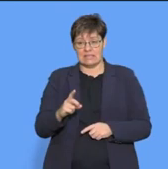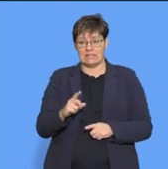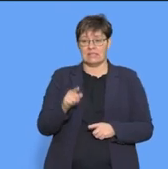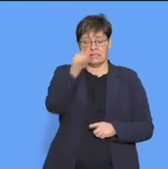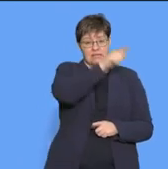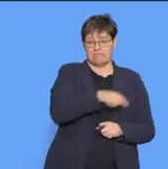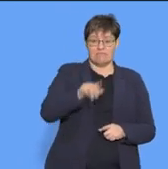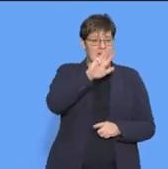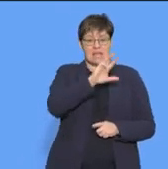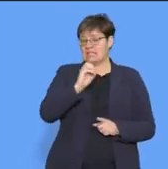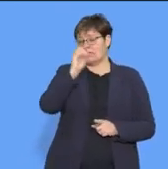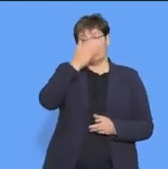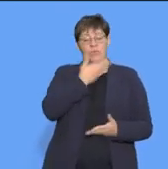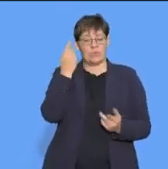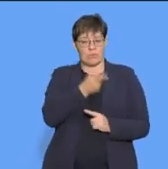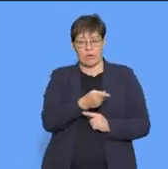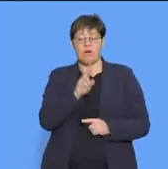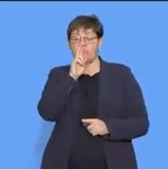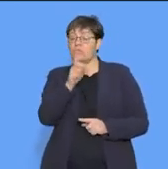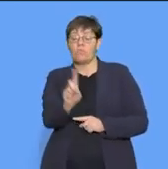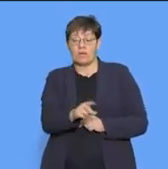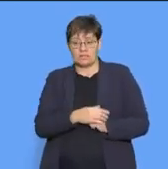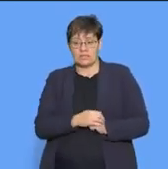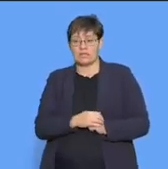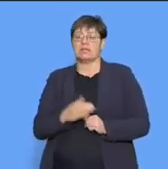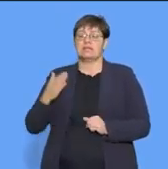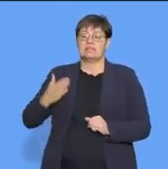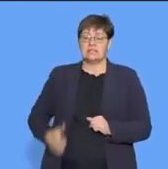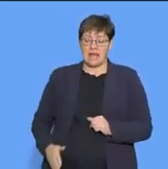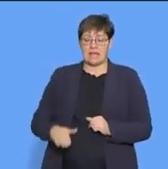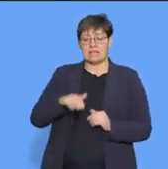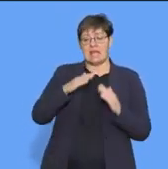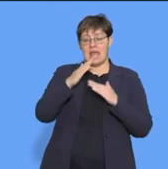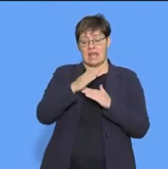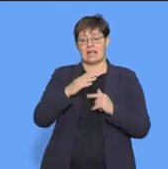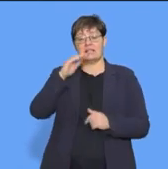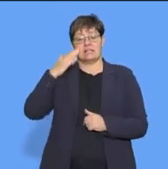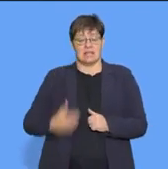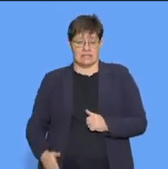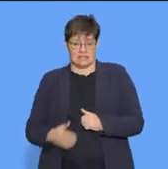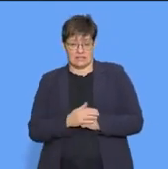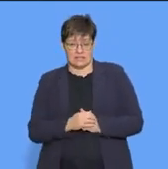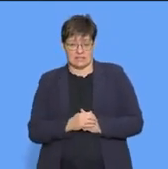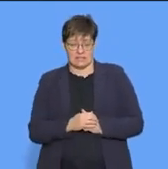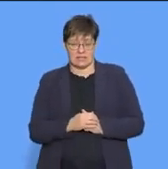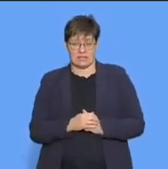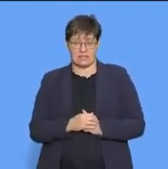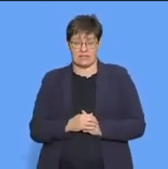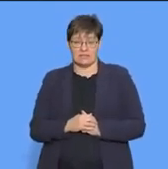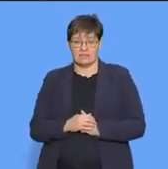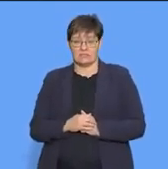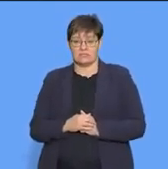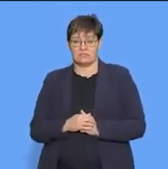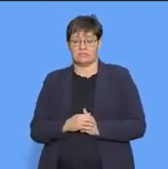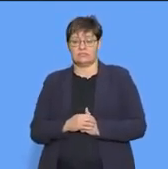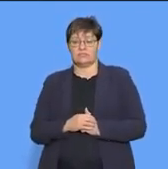this triangle, is not a right angle triangle. So we've got to look for what? Side, angle, side. So